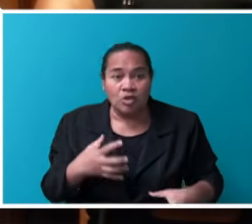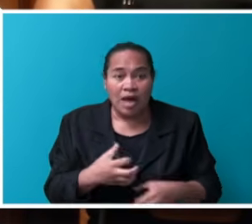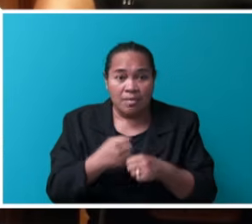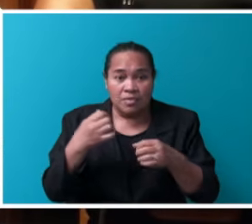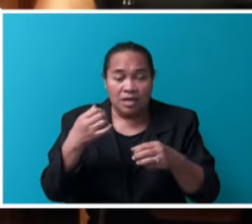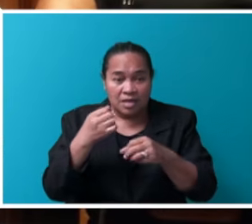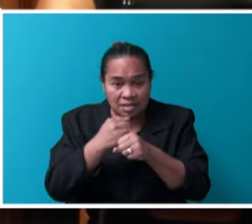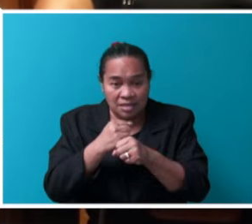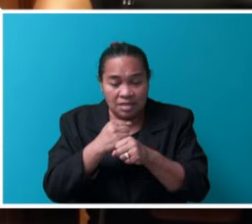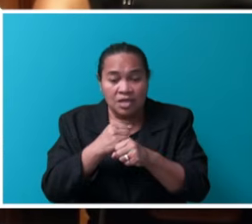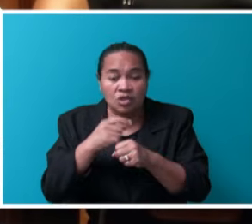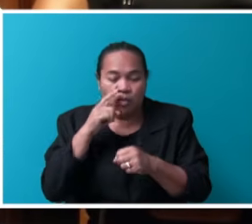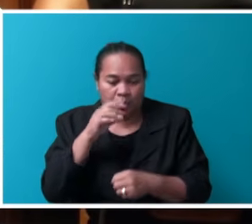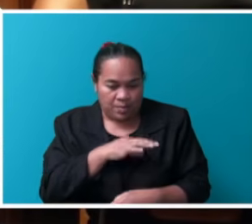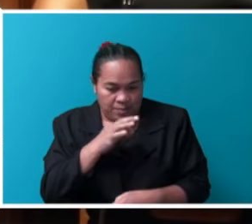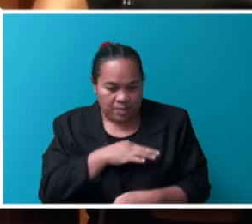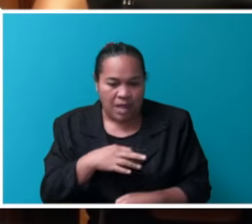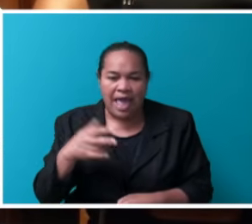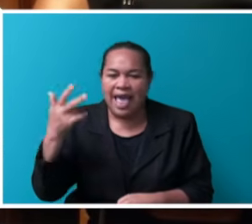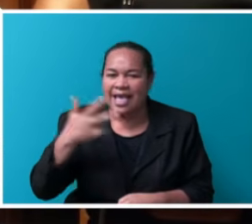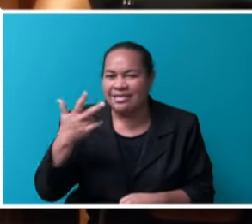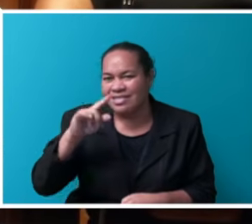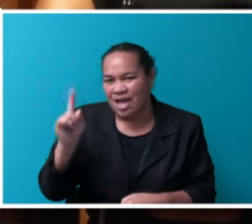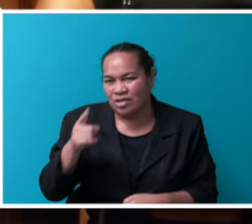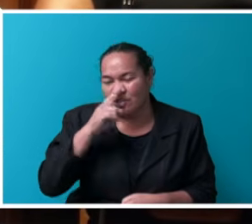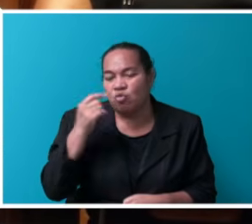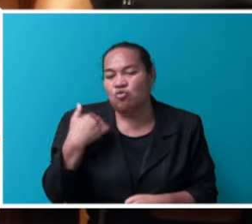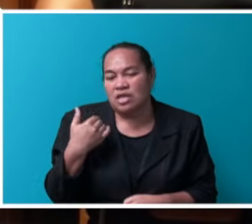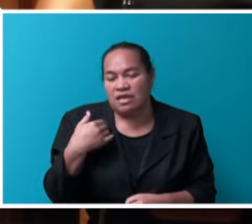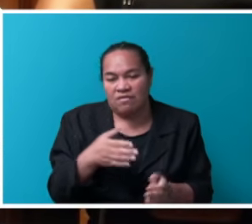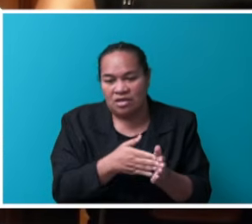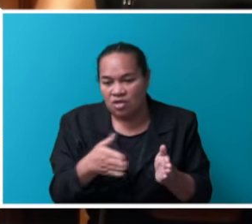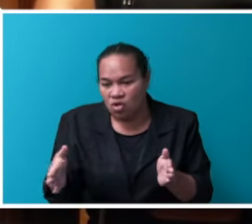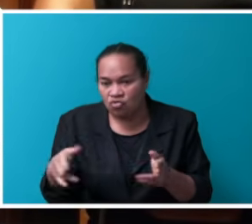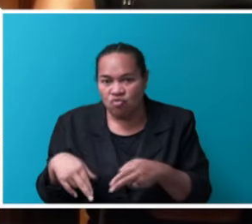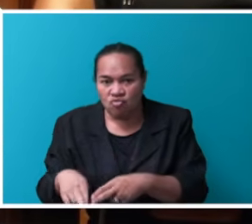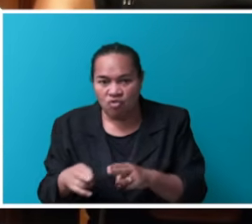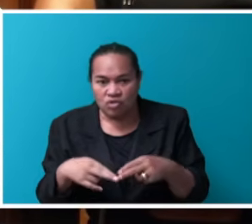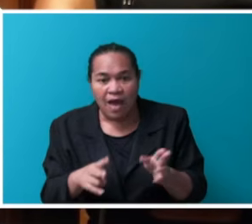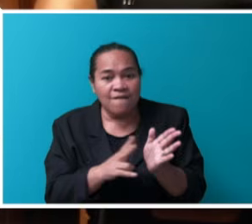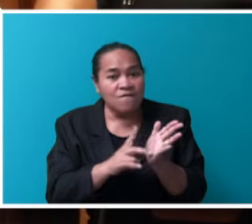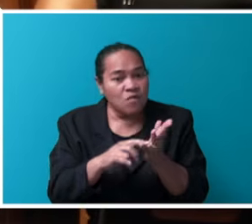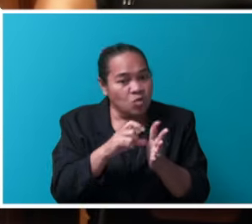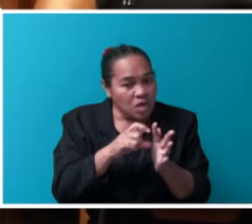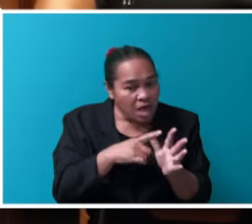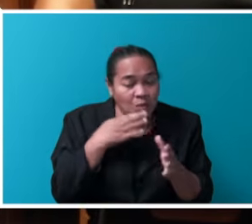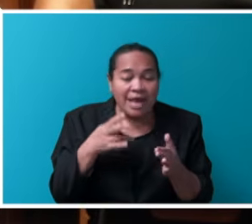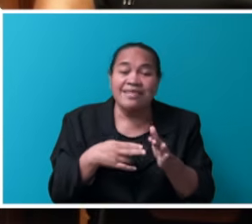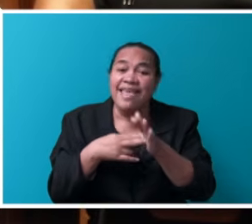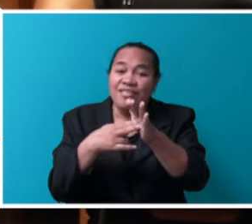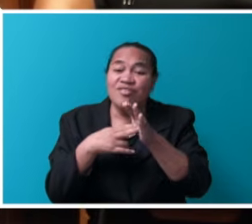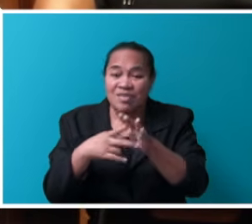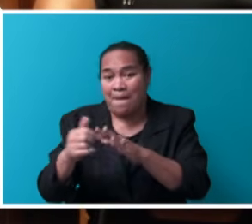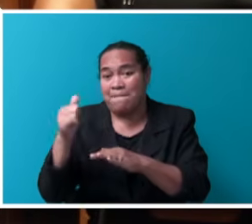will benefit around 80,000 people living within and along the Keti Feeder Road, Bunda, Warambatia, Nandi Airport, Nandi Beck Road,